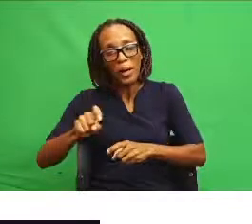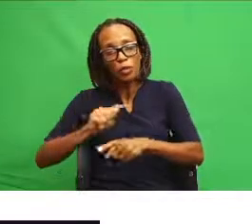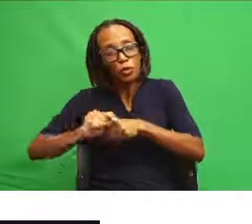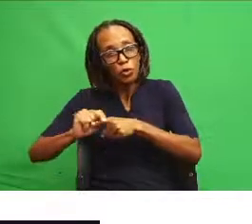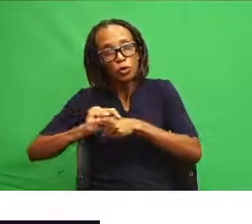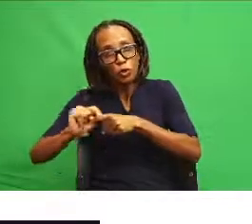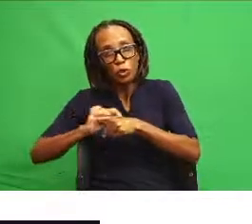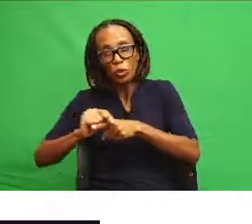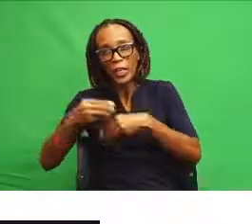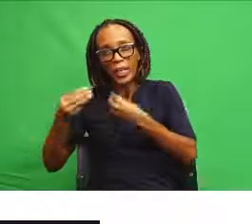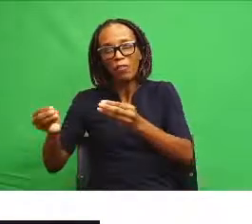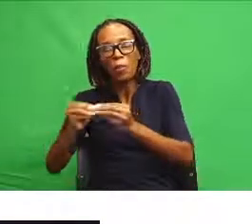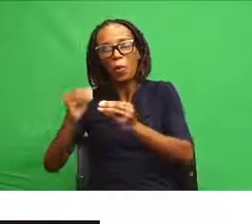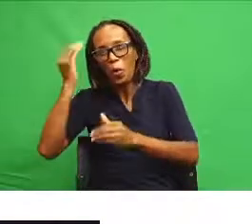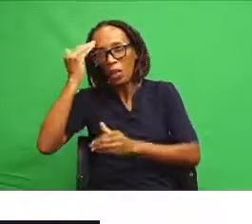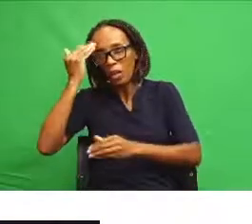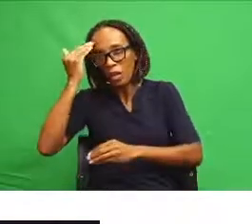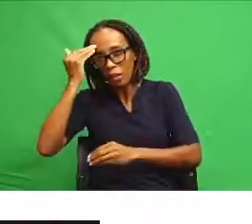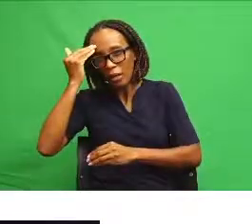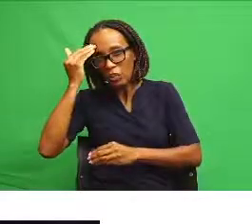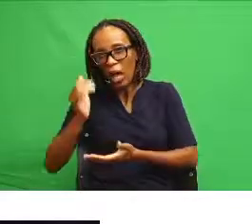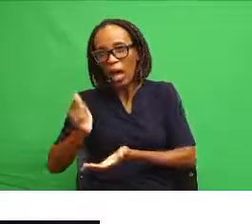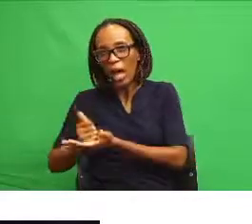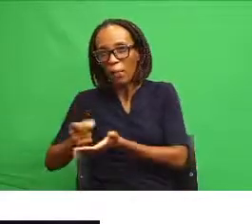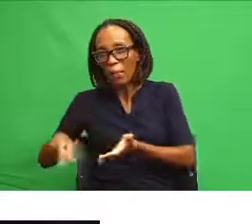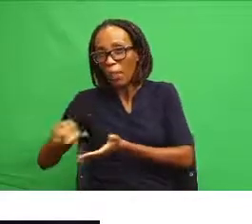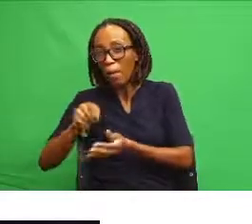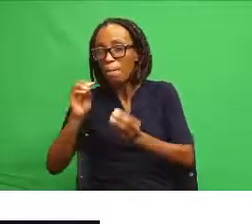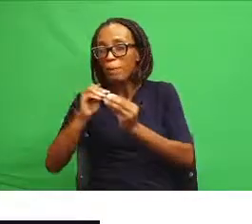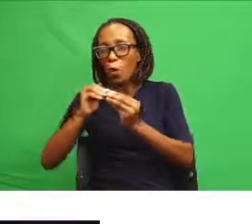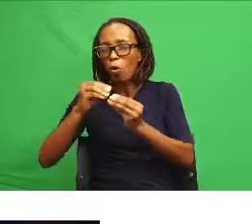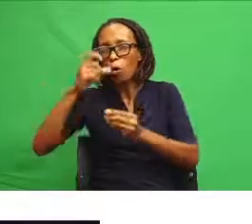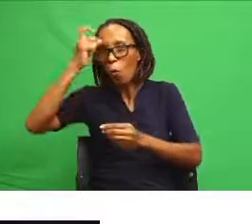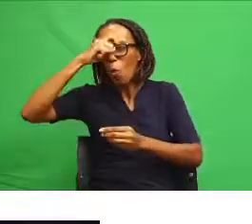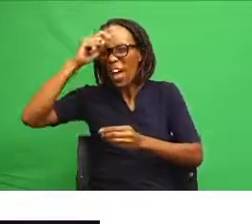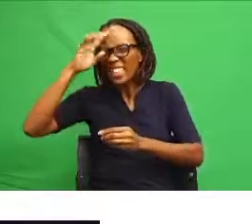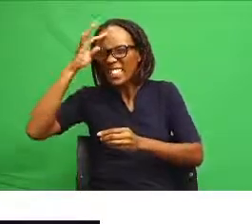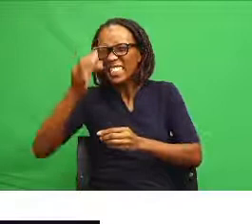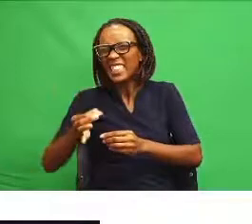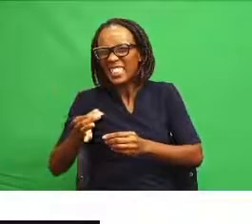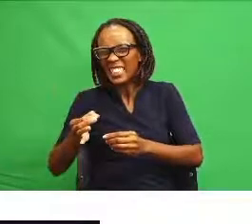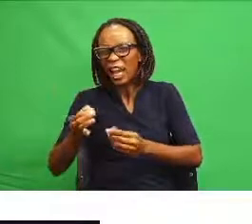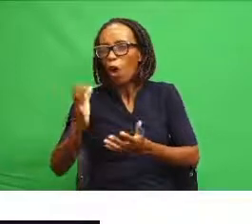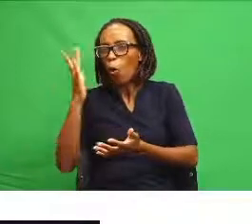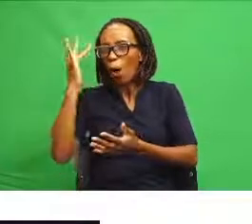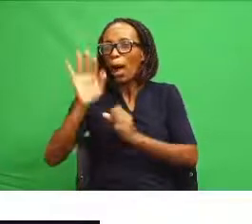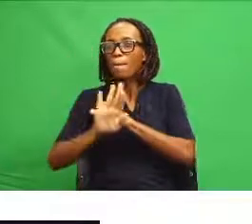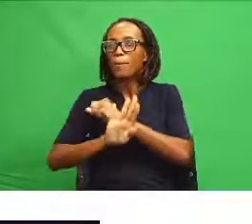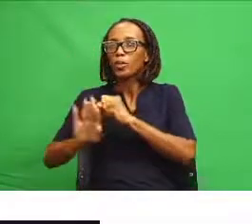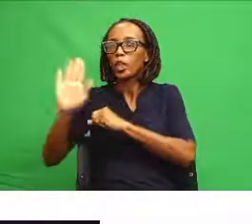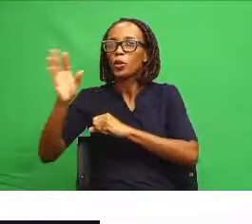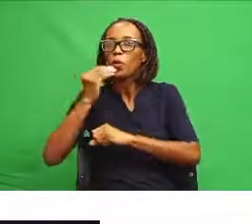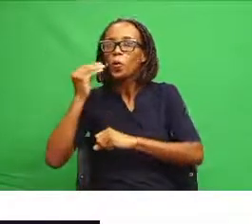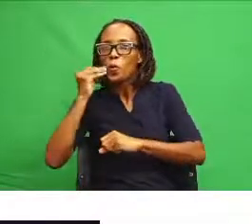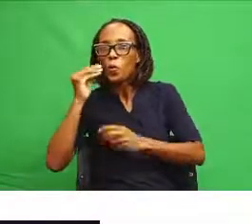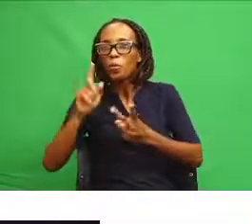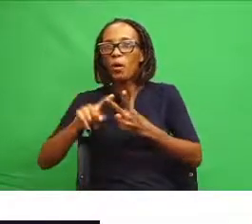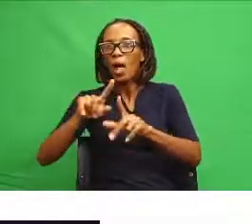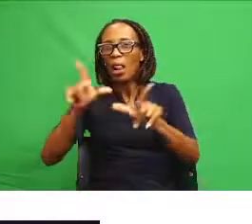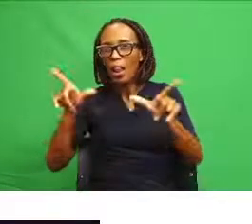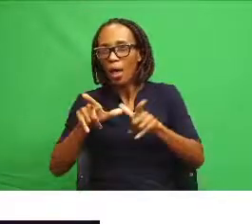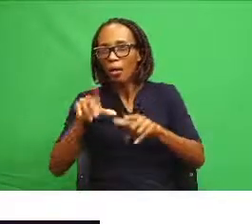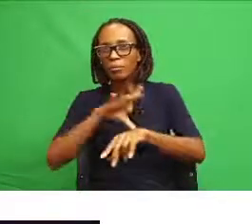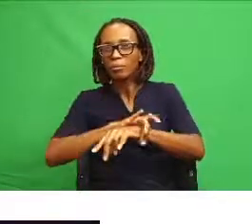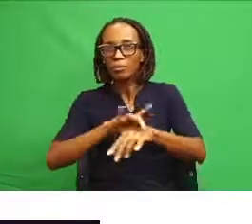the knowledge and tools to allow them to make prudent financial decisions to secure their assets. Hence, this